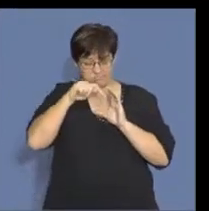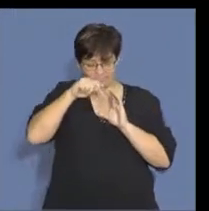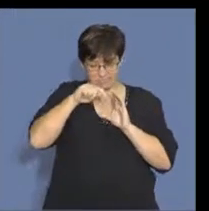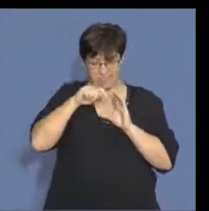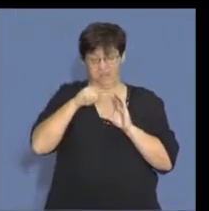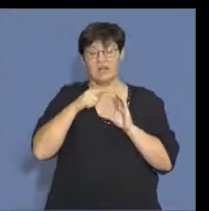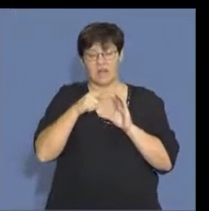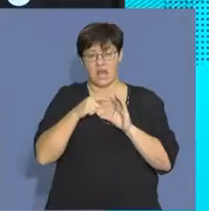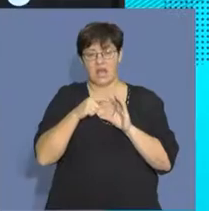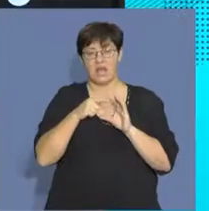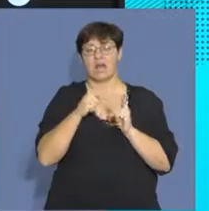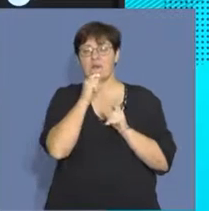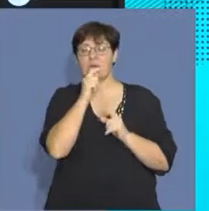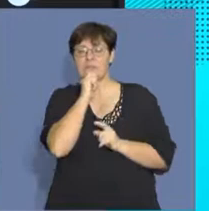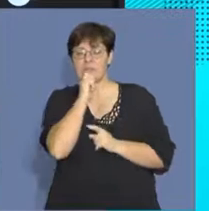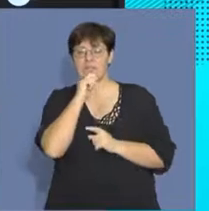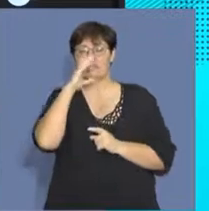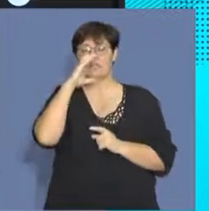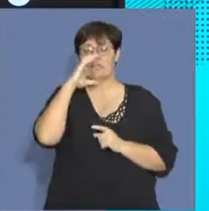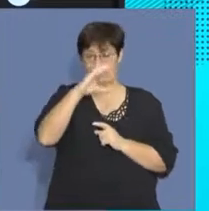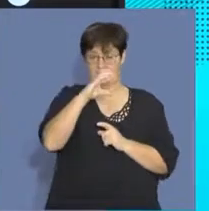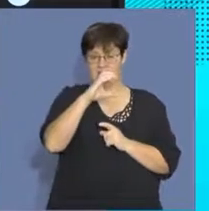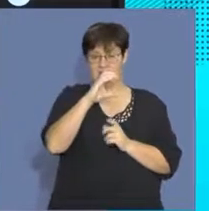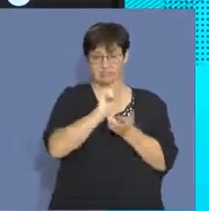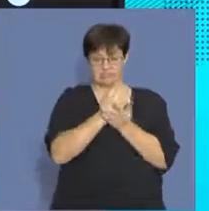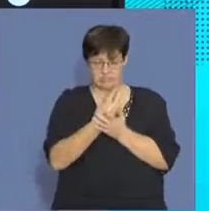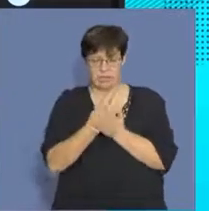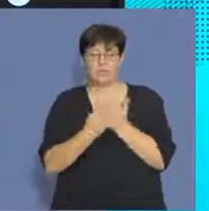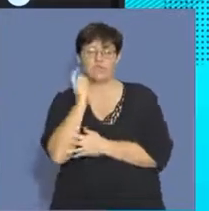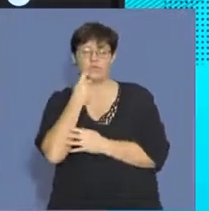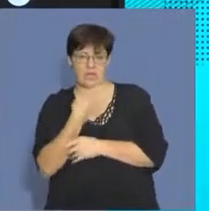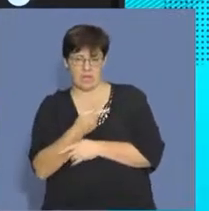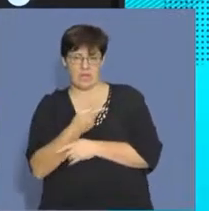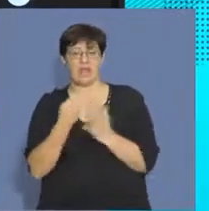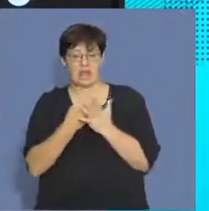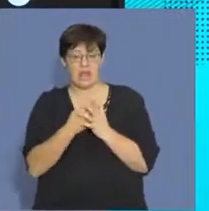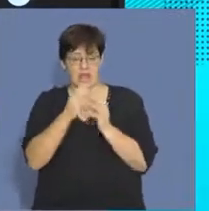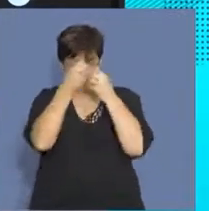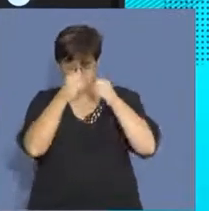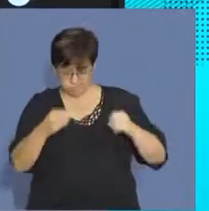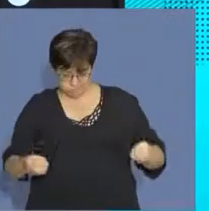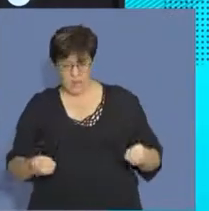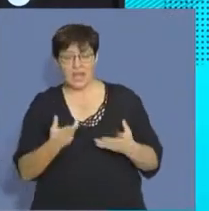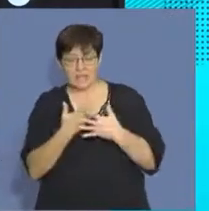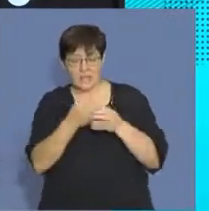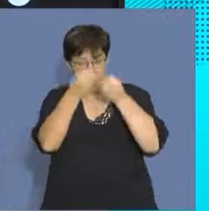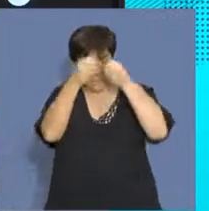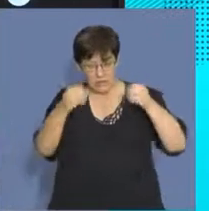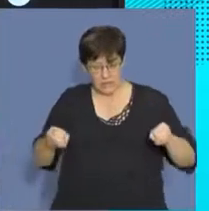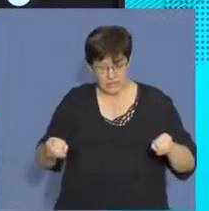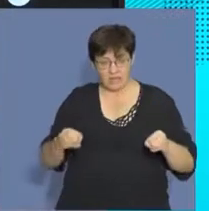uses the carbon in the form of glucose and it breaks that down to produce energy. And in that process of